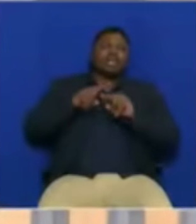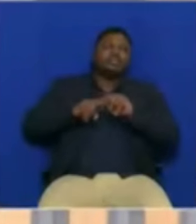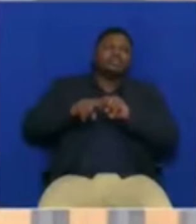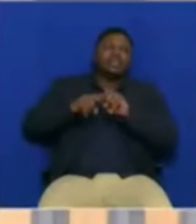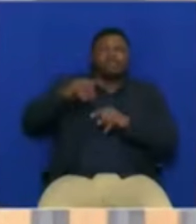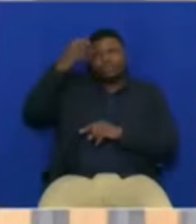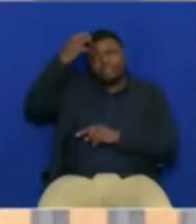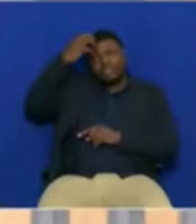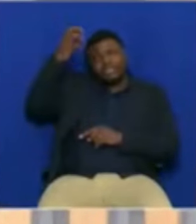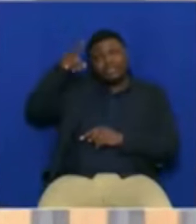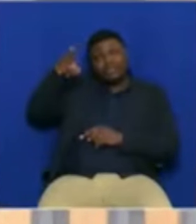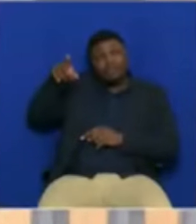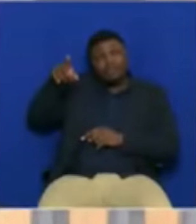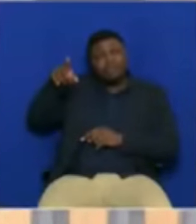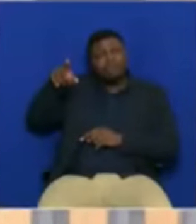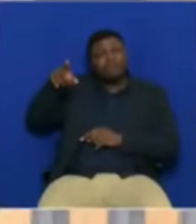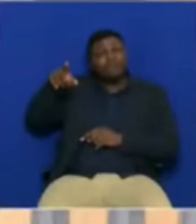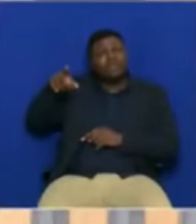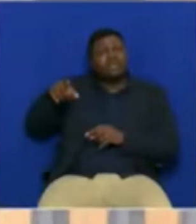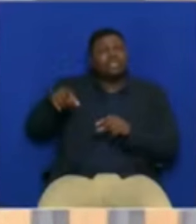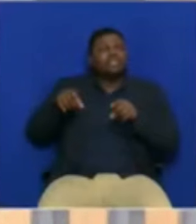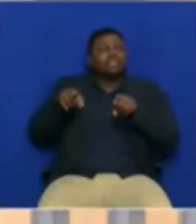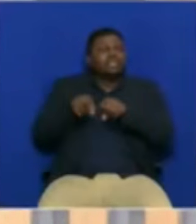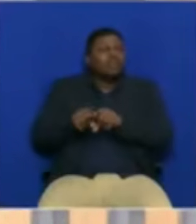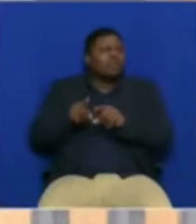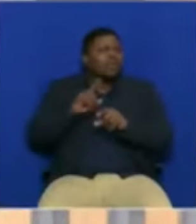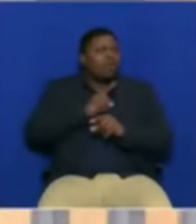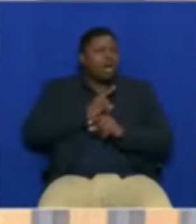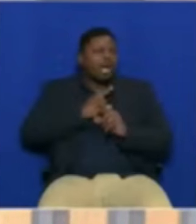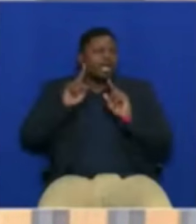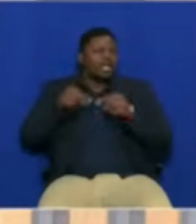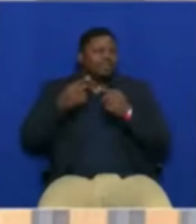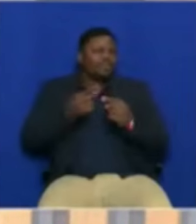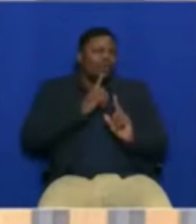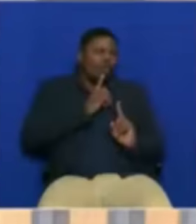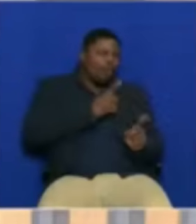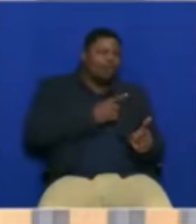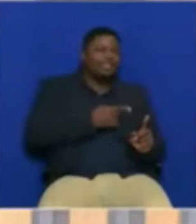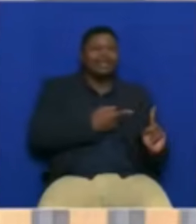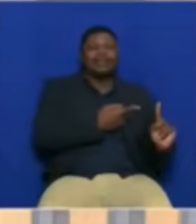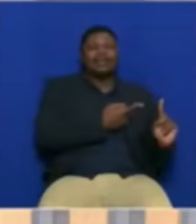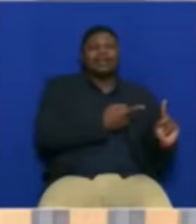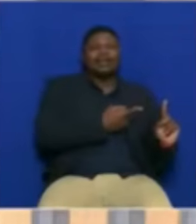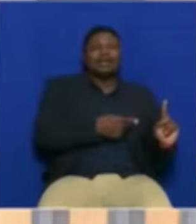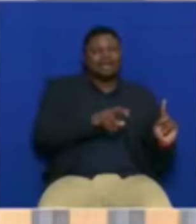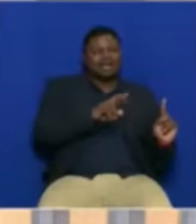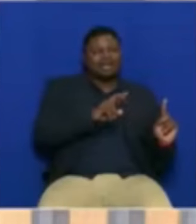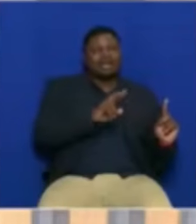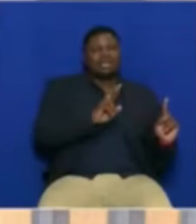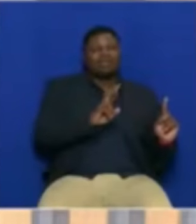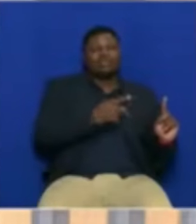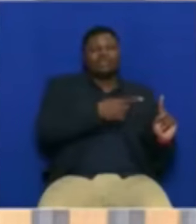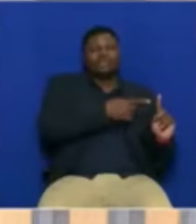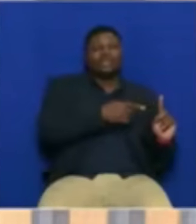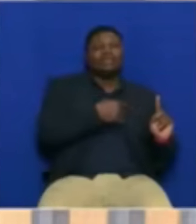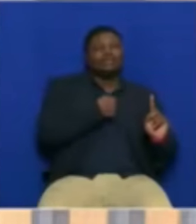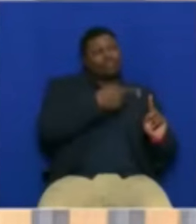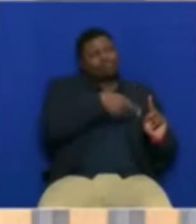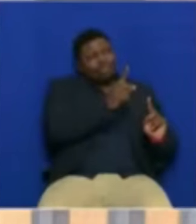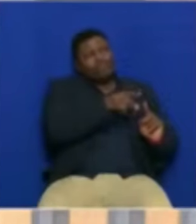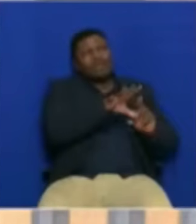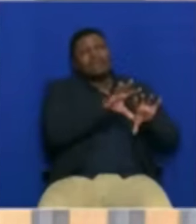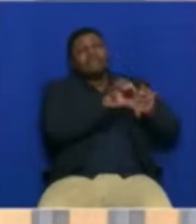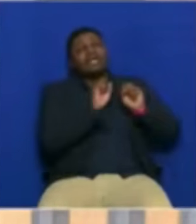Mr. Rapesu to go find the dockets. I do not understand for something like that why it would not be you giving